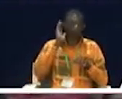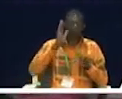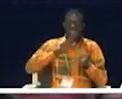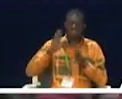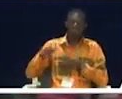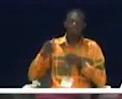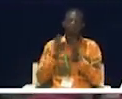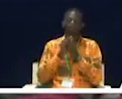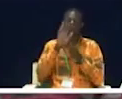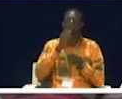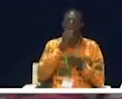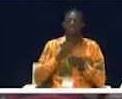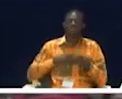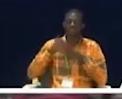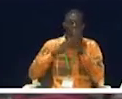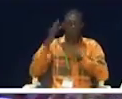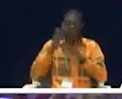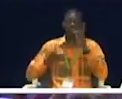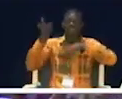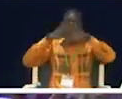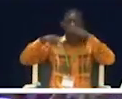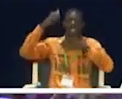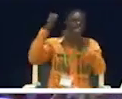The louder amen, the faster it happens.